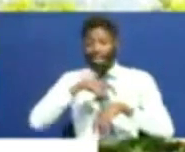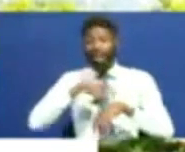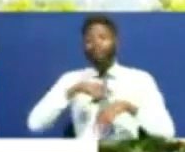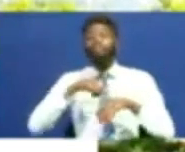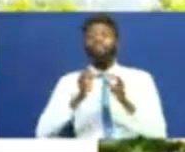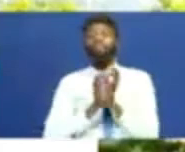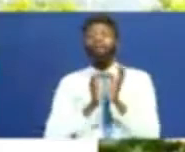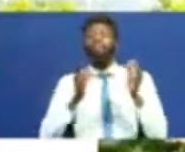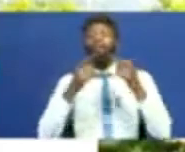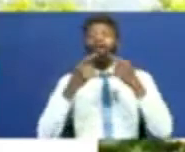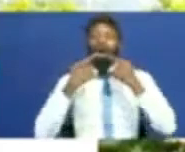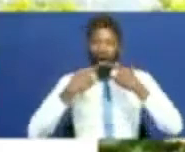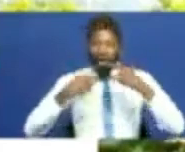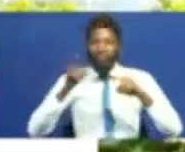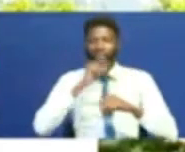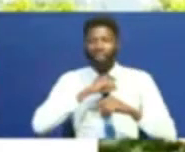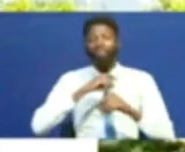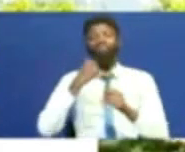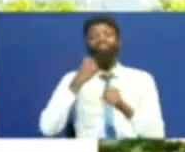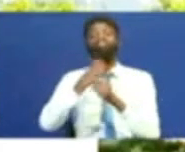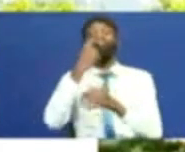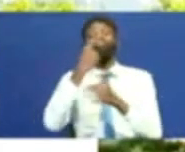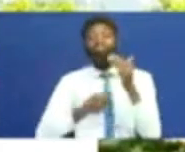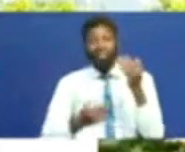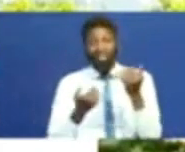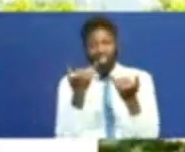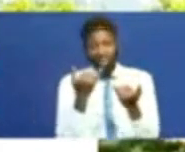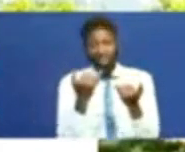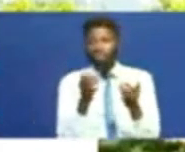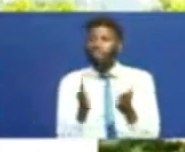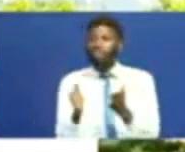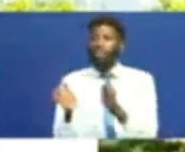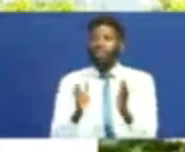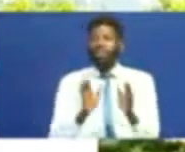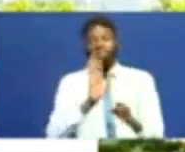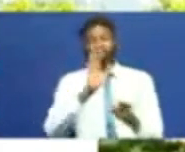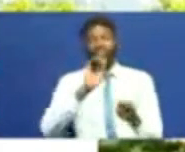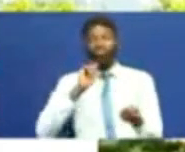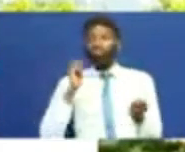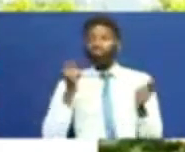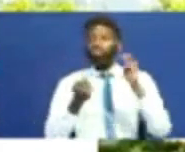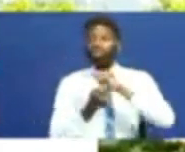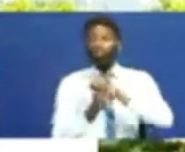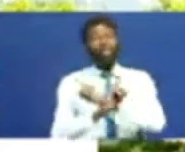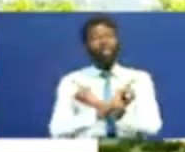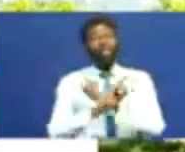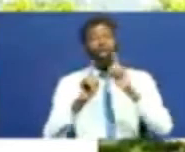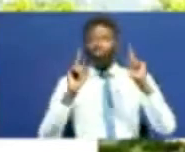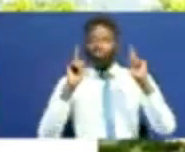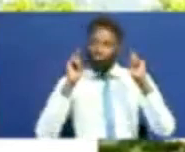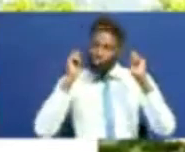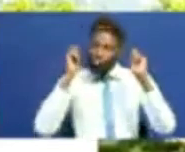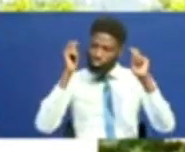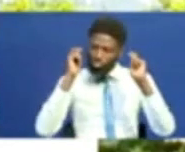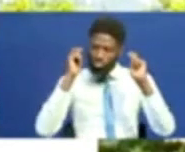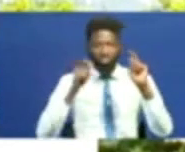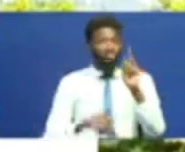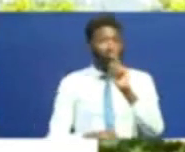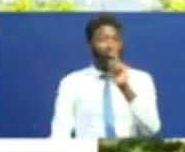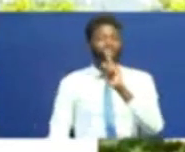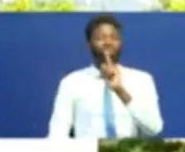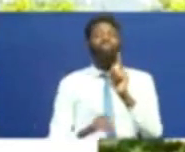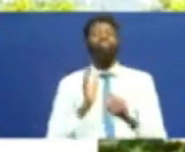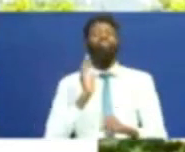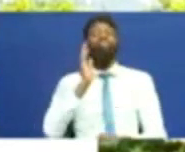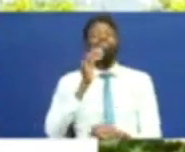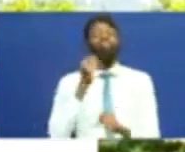action, they will not this time around, they are changing their tack. They will not going, they'll not be going back to the streets. But what they will be doing is engaging